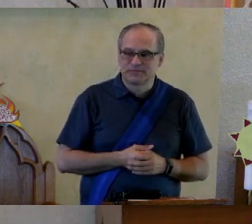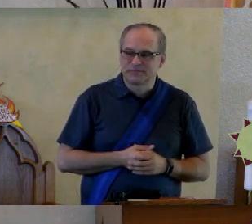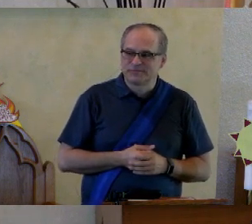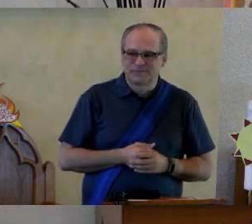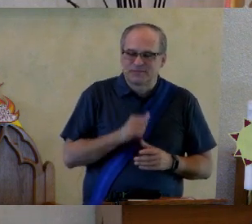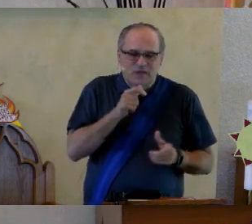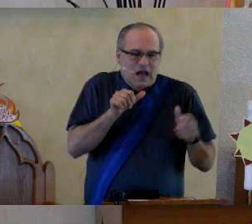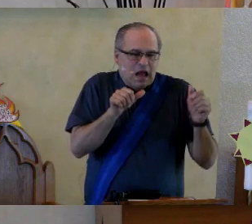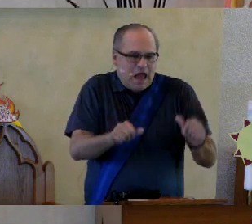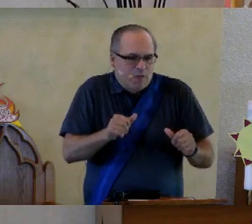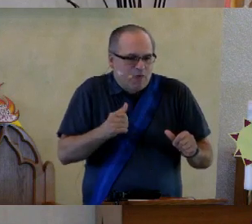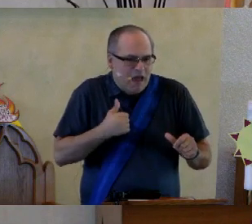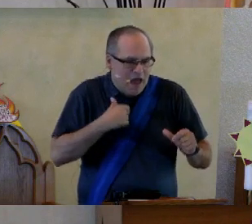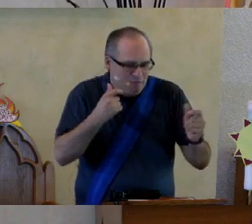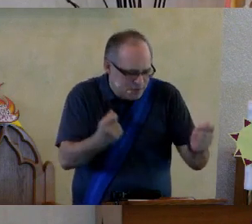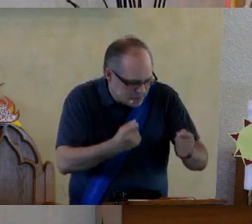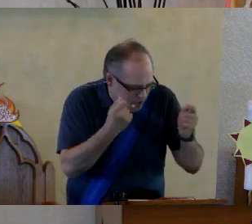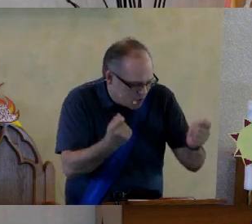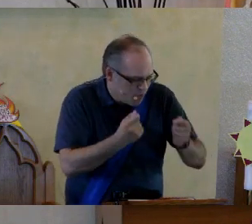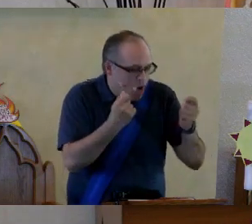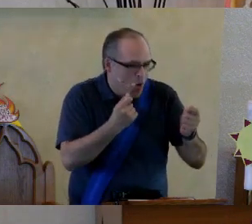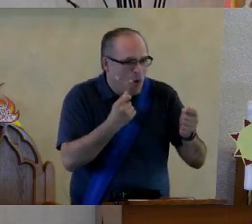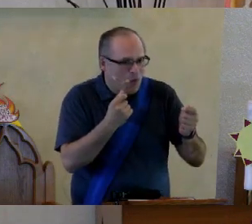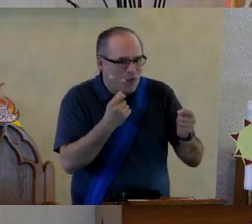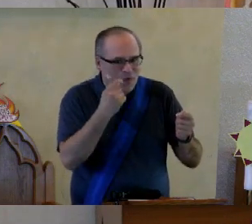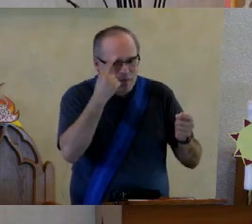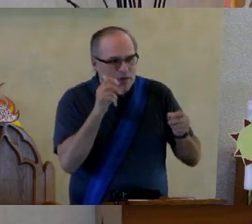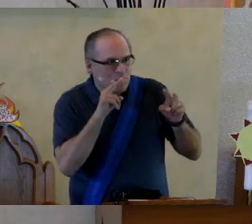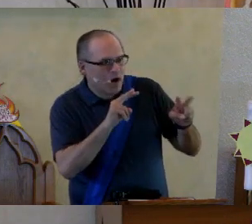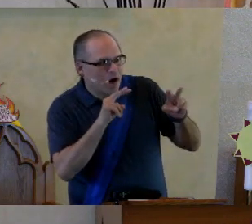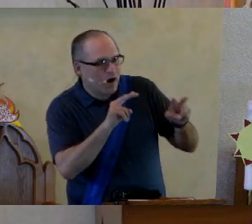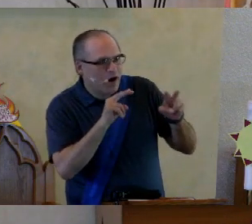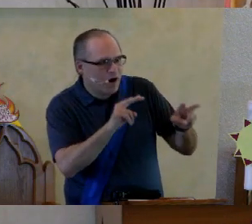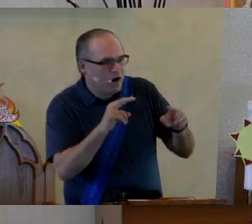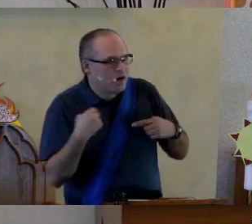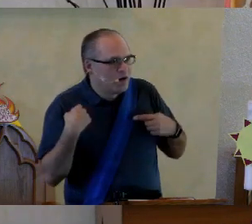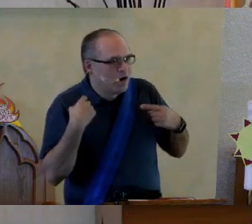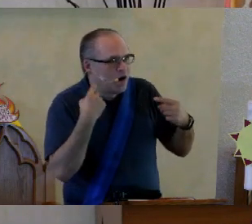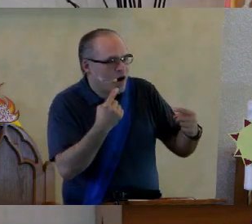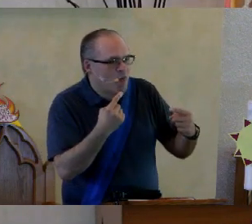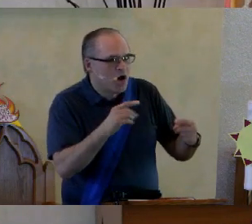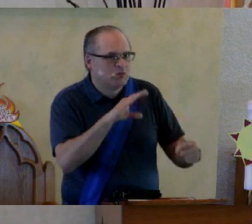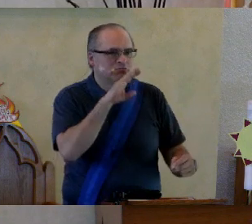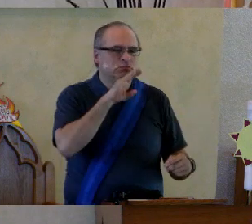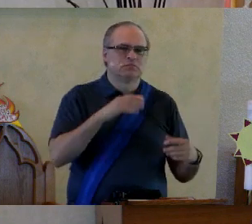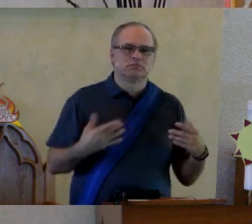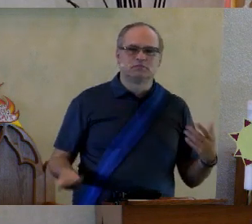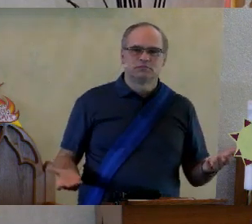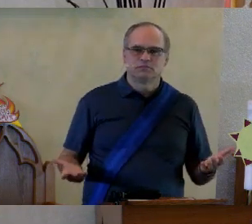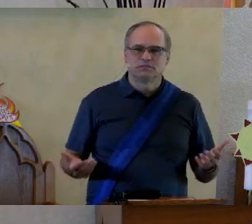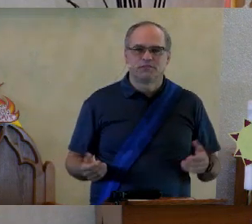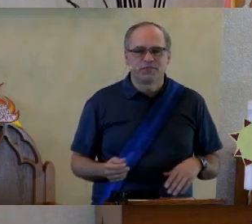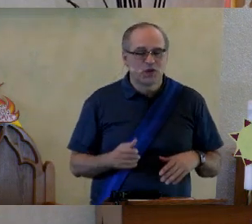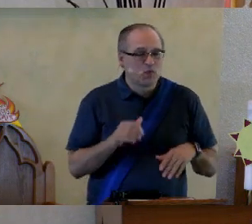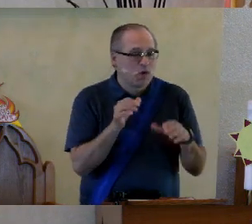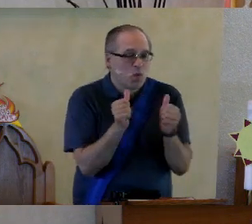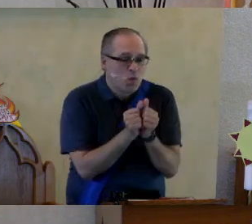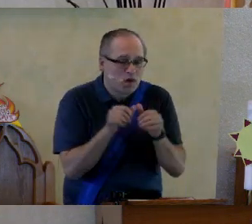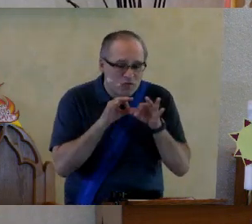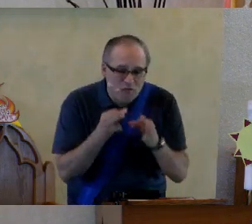ceremonies that they were looking forward to for a long, long time. To spend time with family and